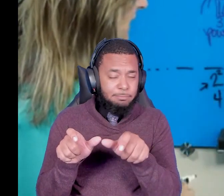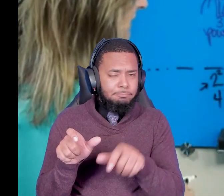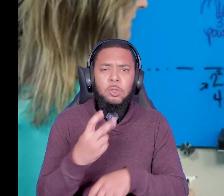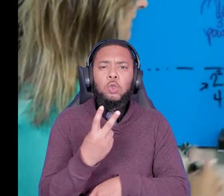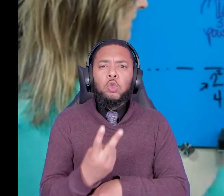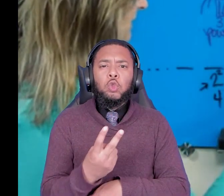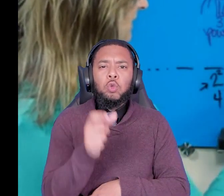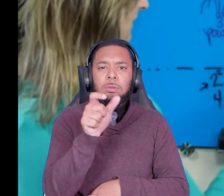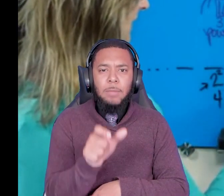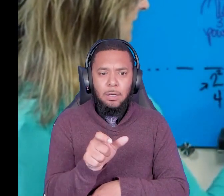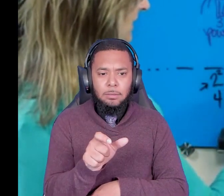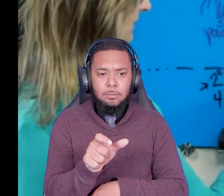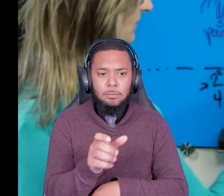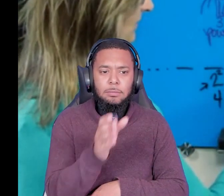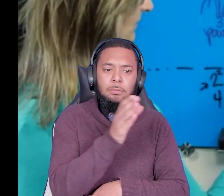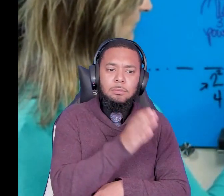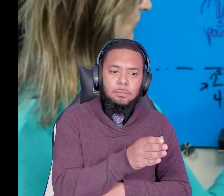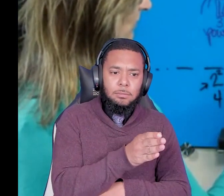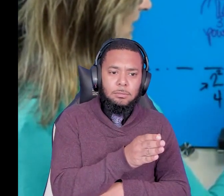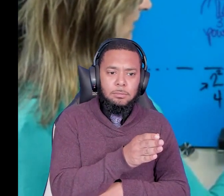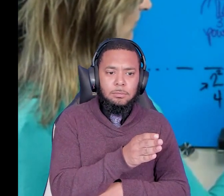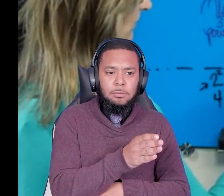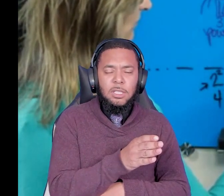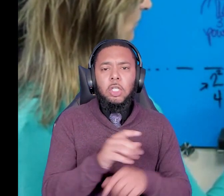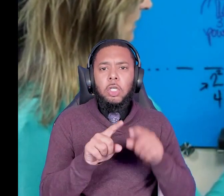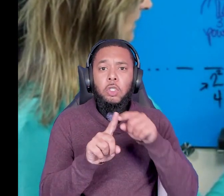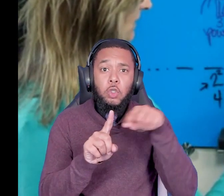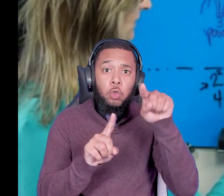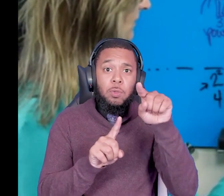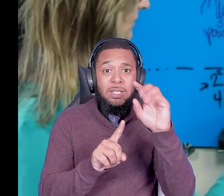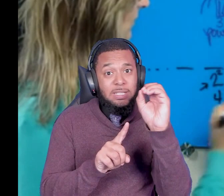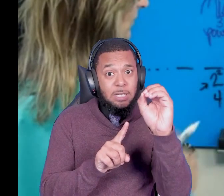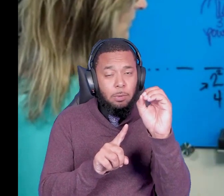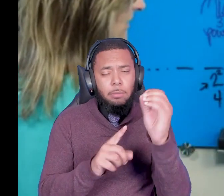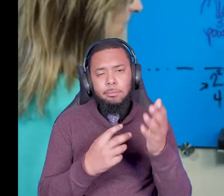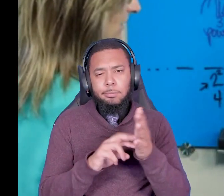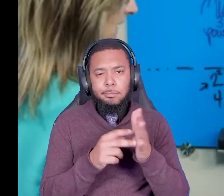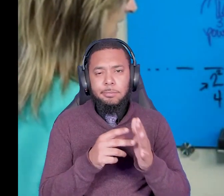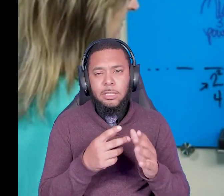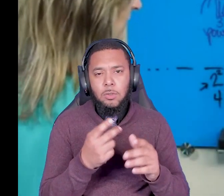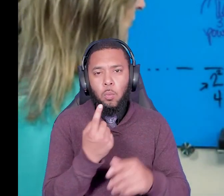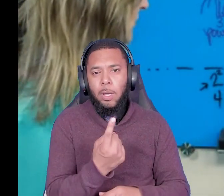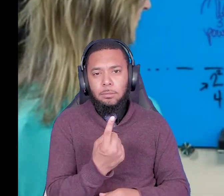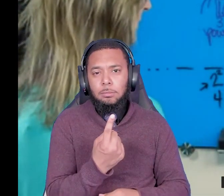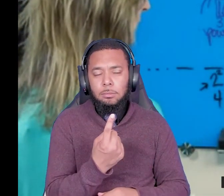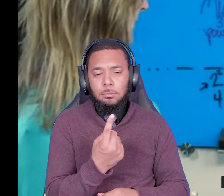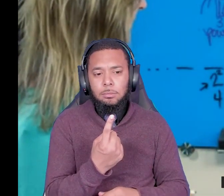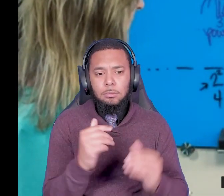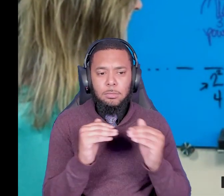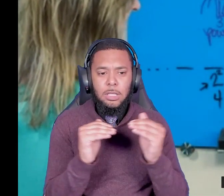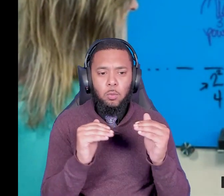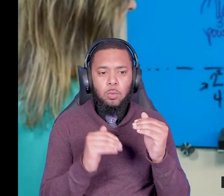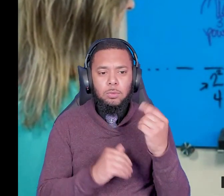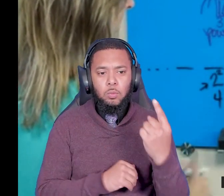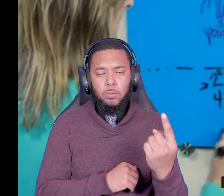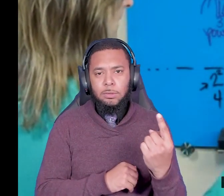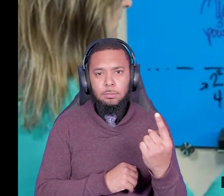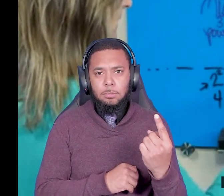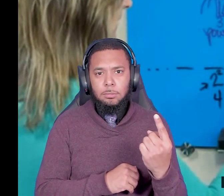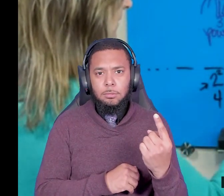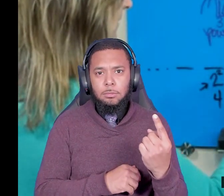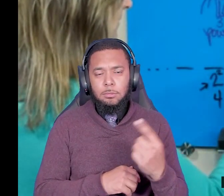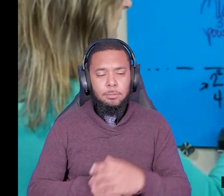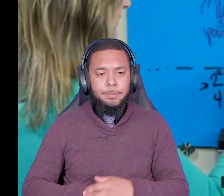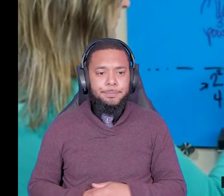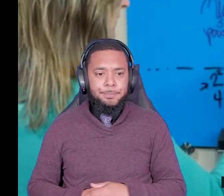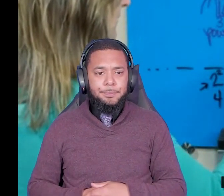2s spot. Anything to the 0 power is 1, so that's still going to be the 1 spot.